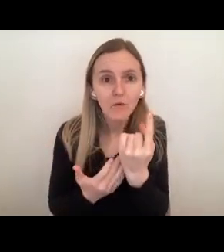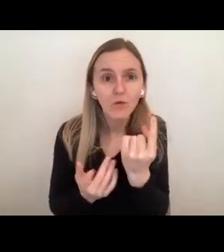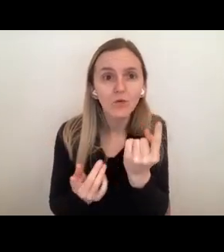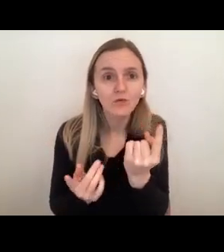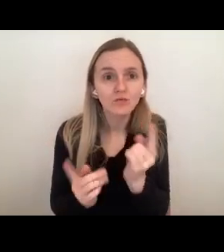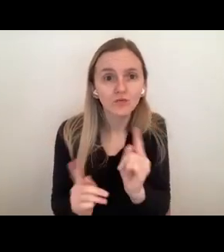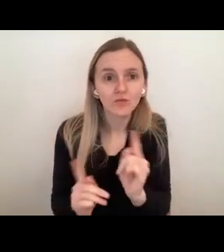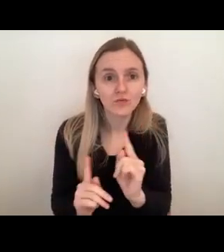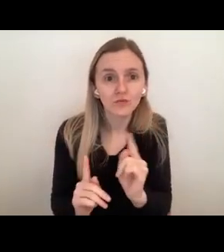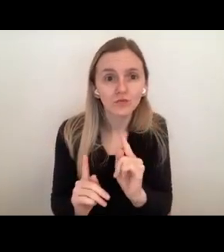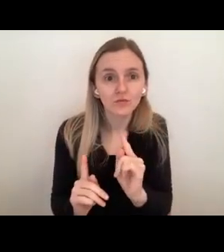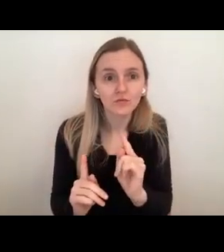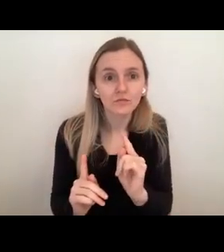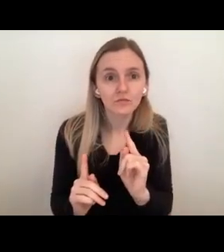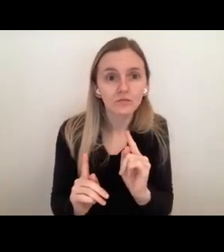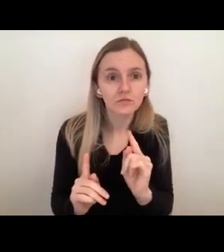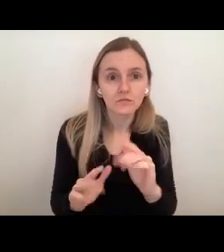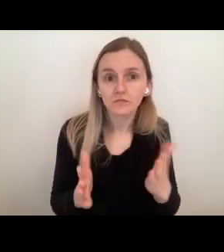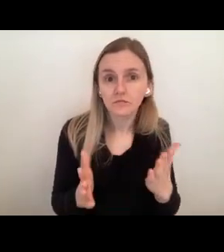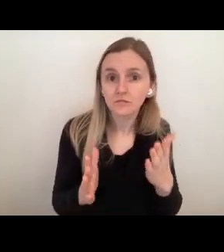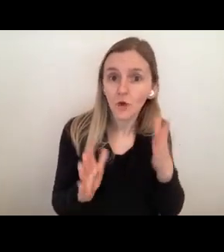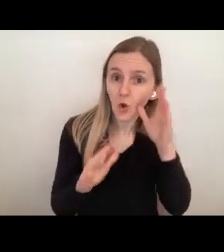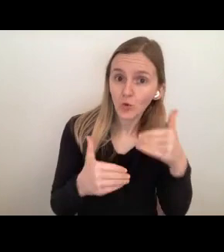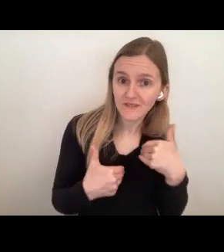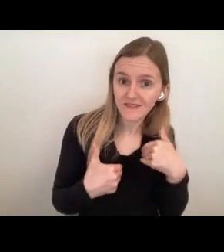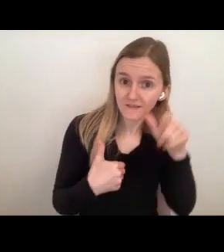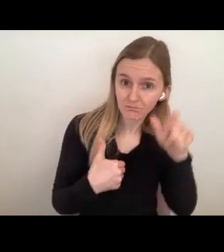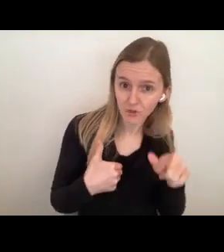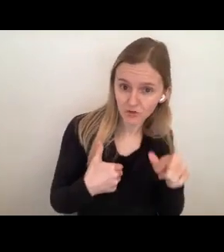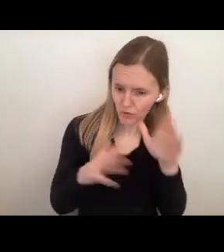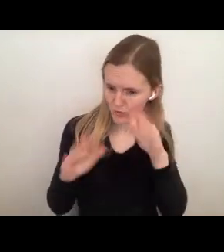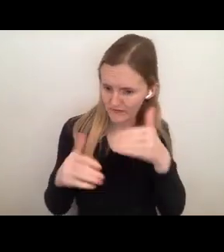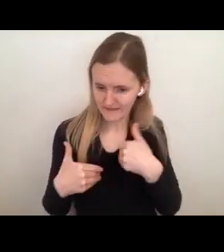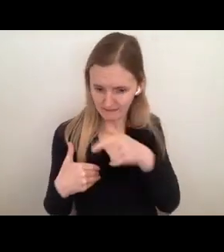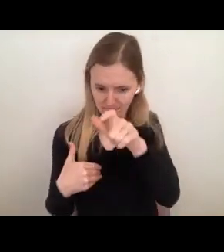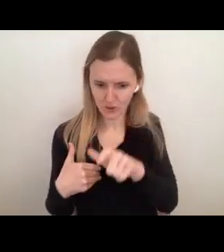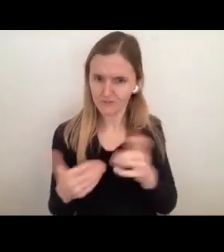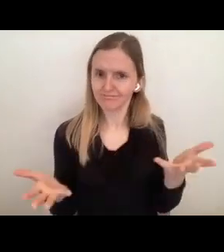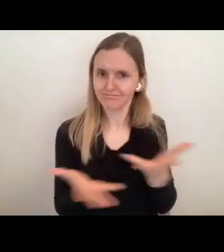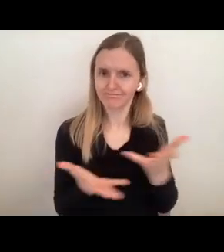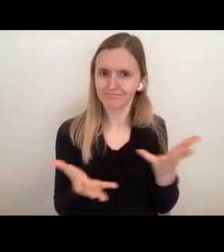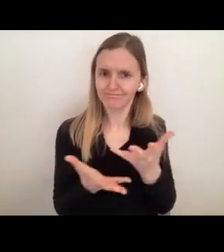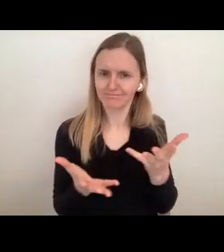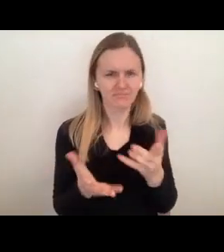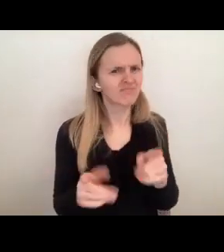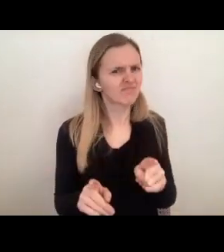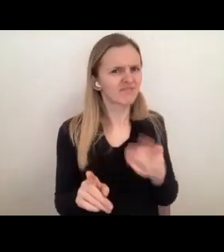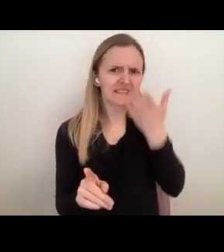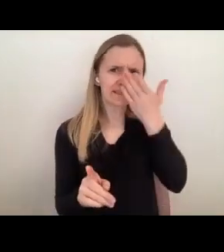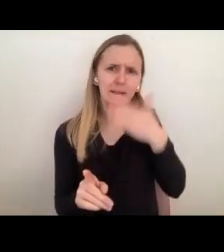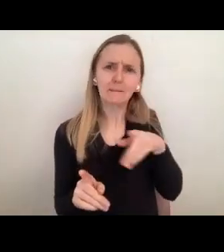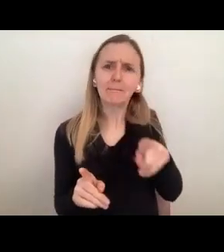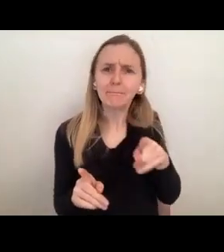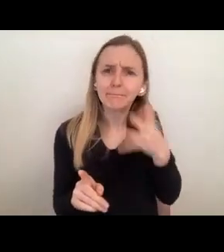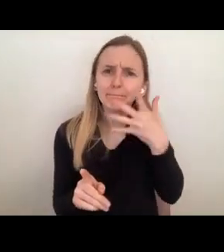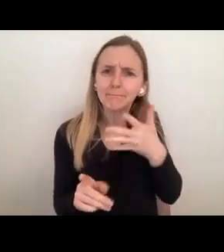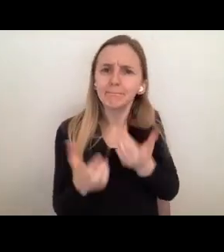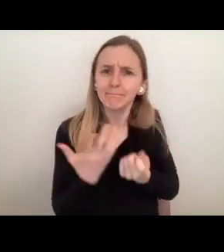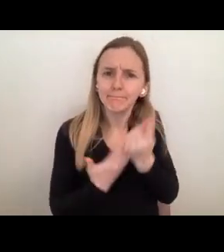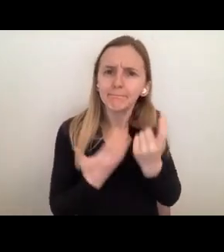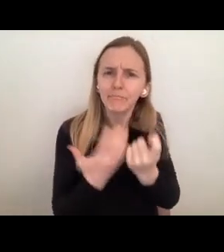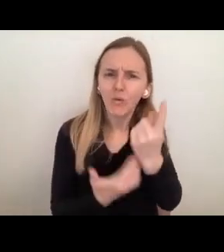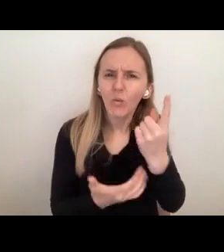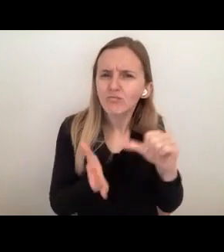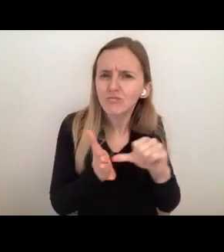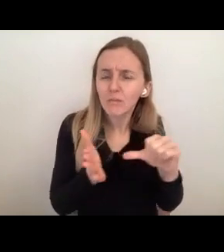an autistic person and an autistic person when they're communicating, in the same way that the same amount of misunderstandings don't